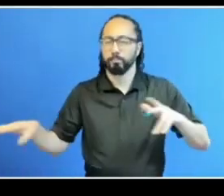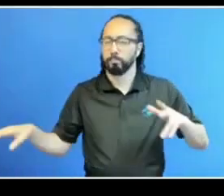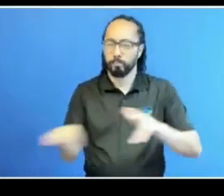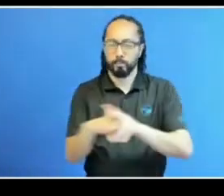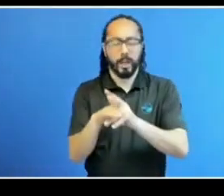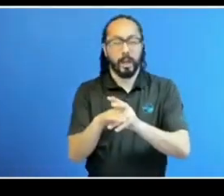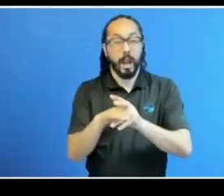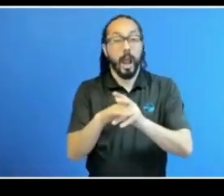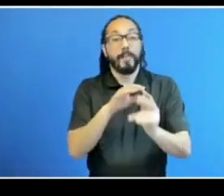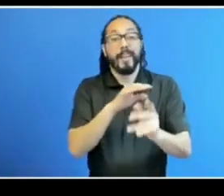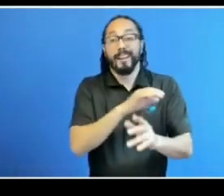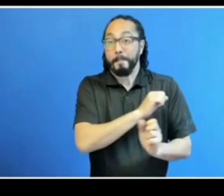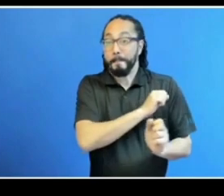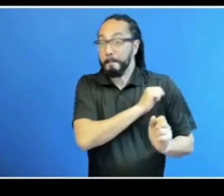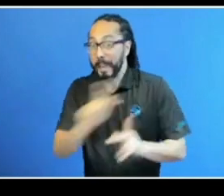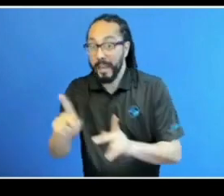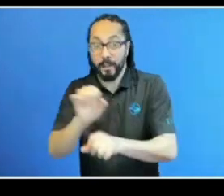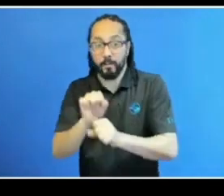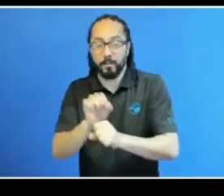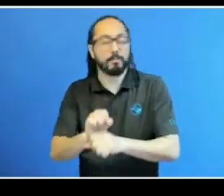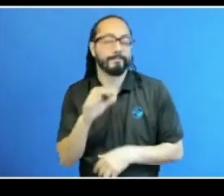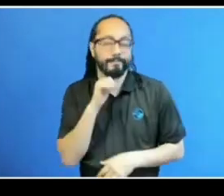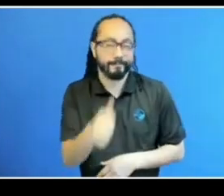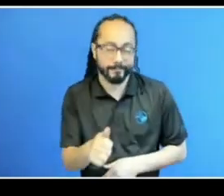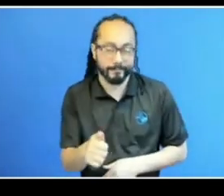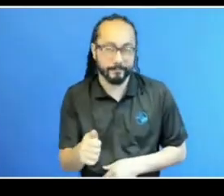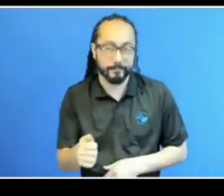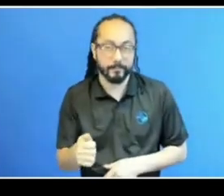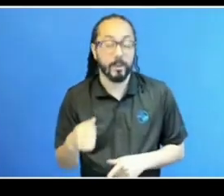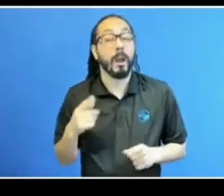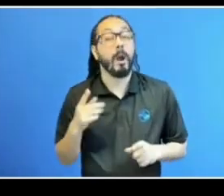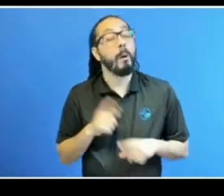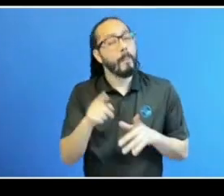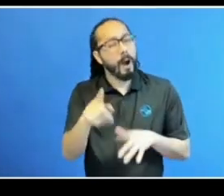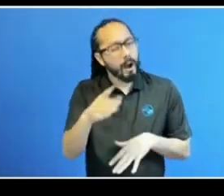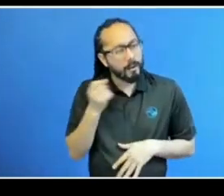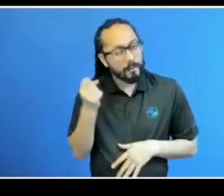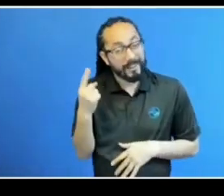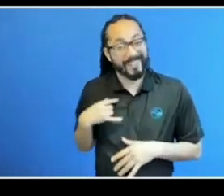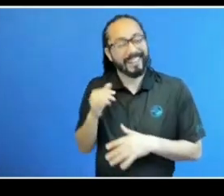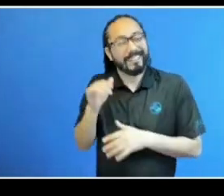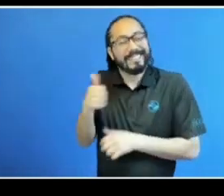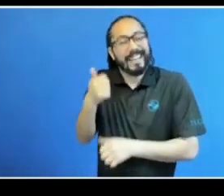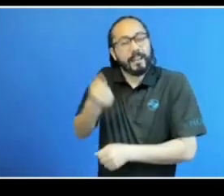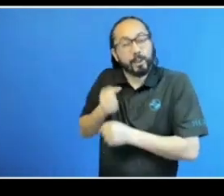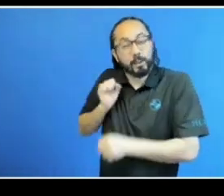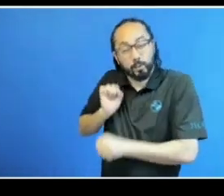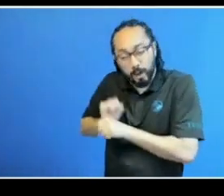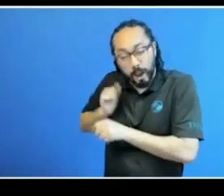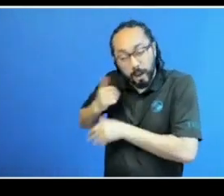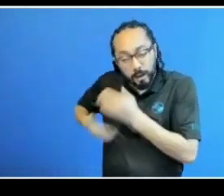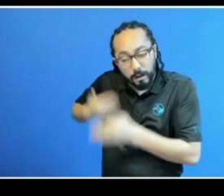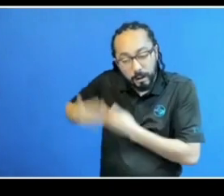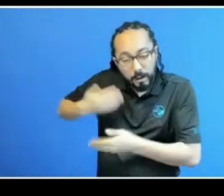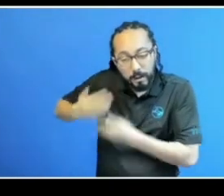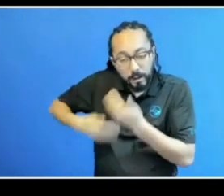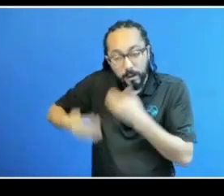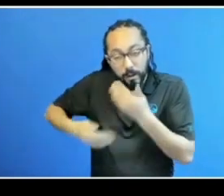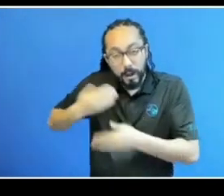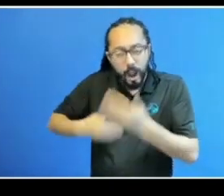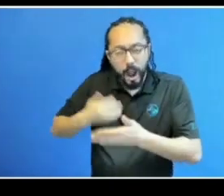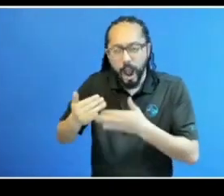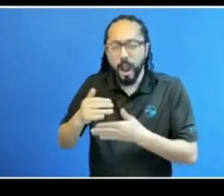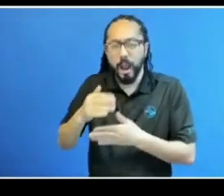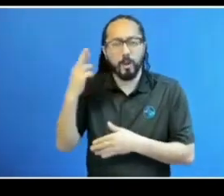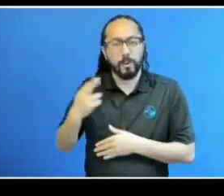job. But what I did realize that in that experience that I had an opportunity to kind of bring a message forward from